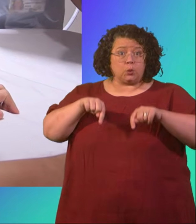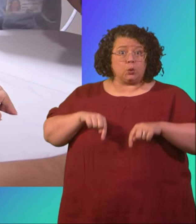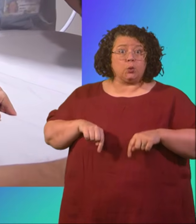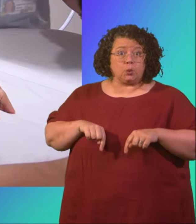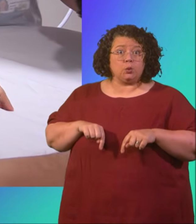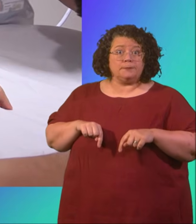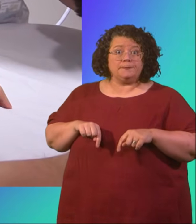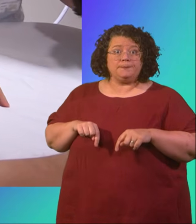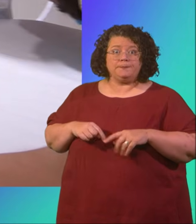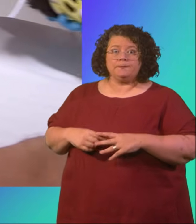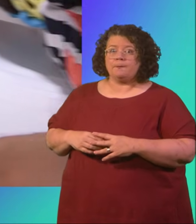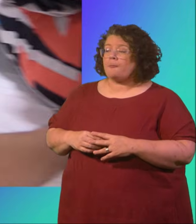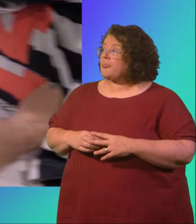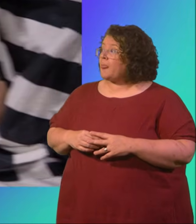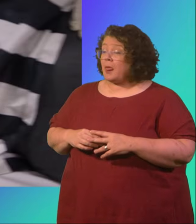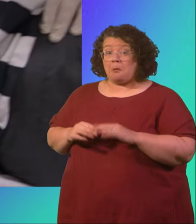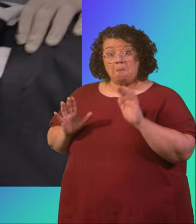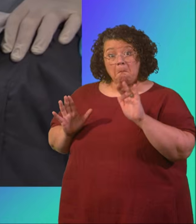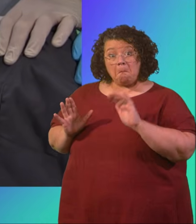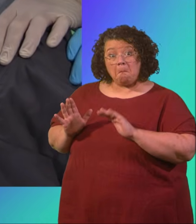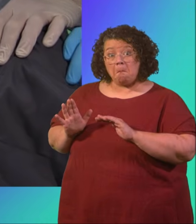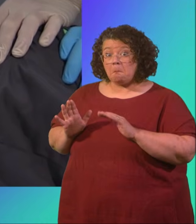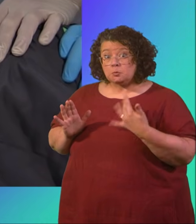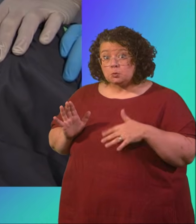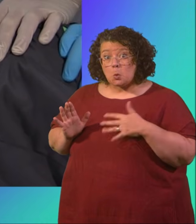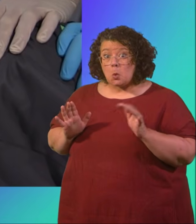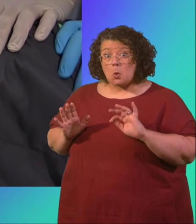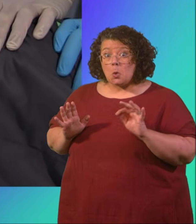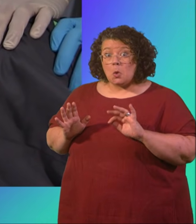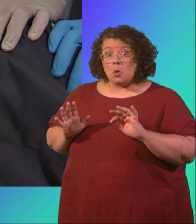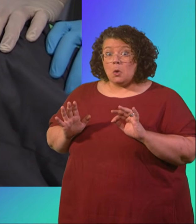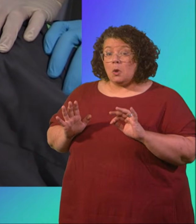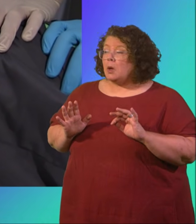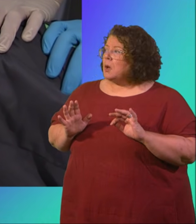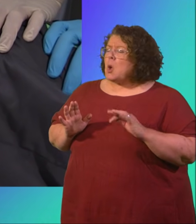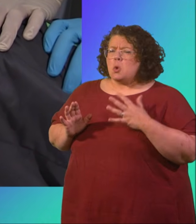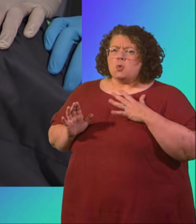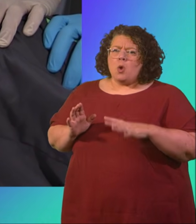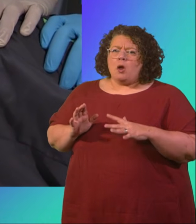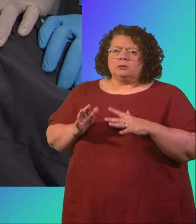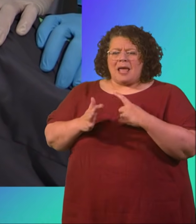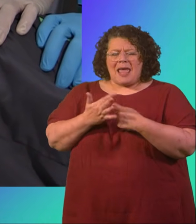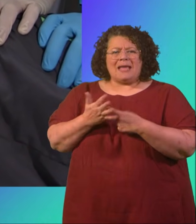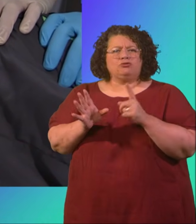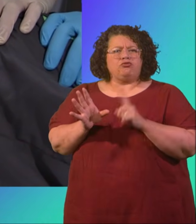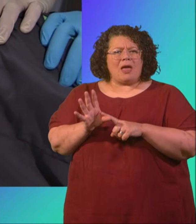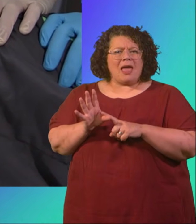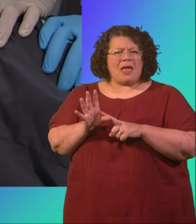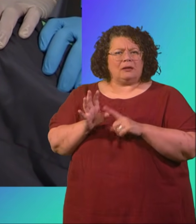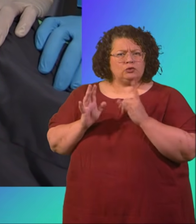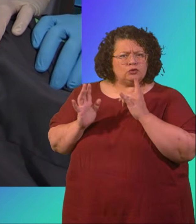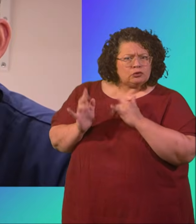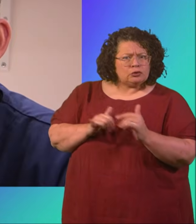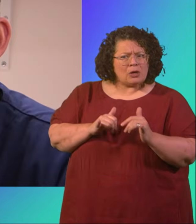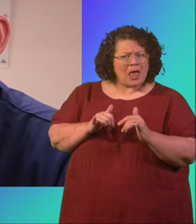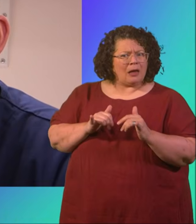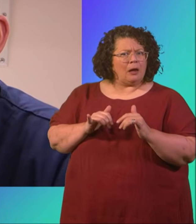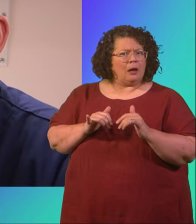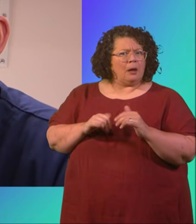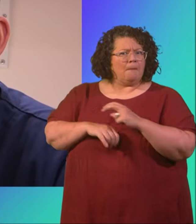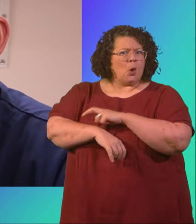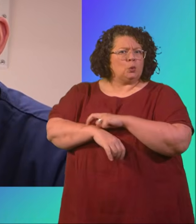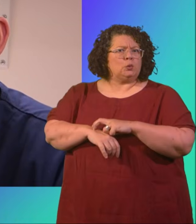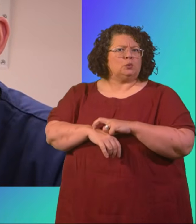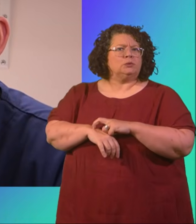You feel we touch all the way down, it's not sore anywhere, is that right, Ryan? I want to get some x-rays to make sure the bones are intact. If the bones are intact, it means it's